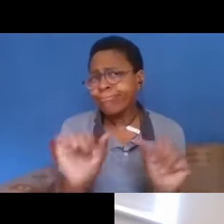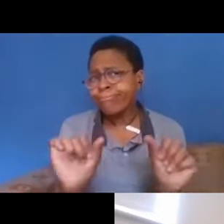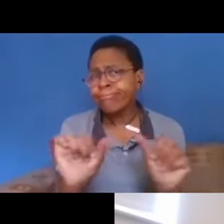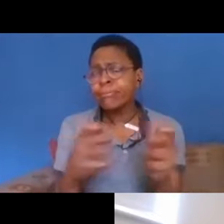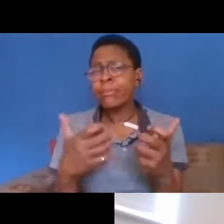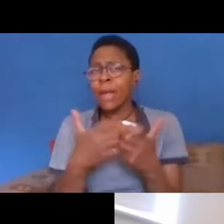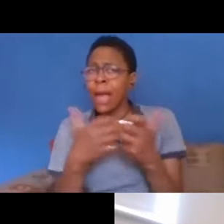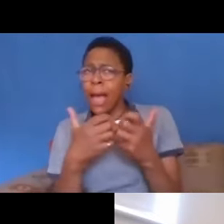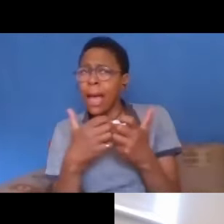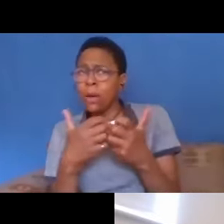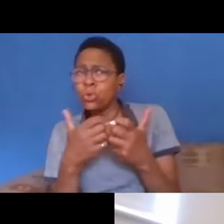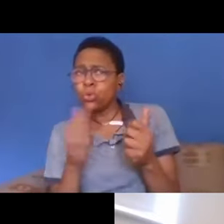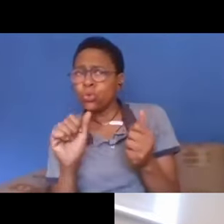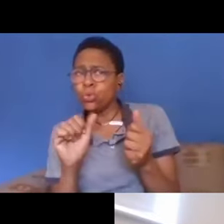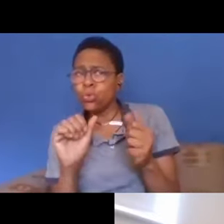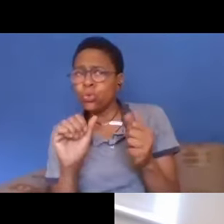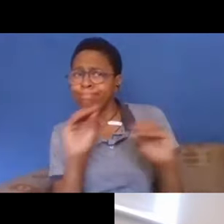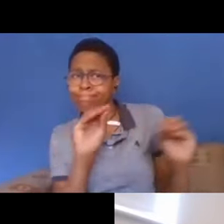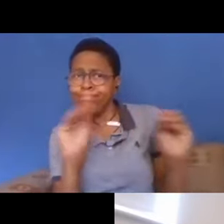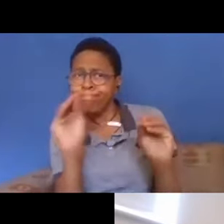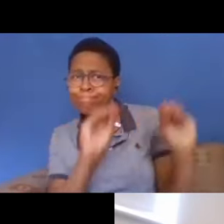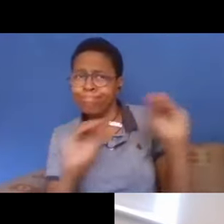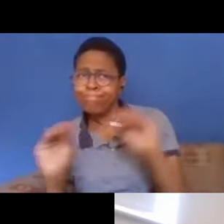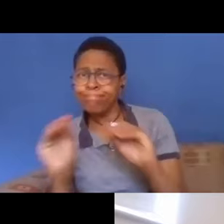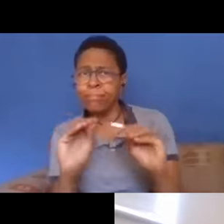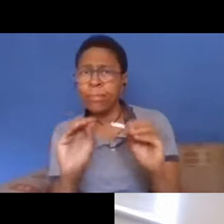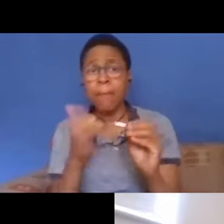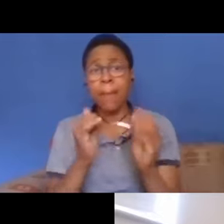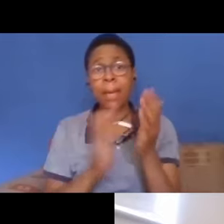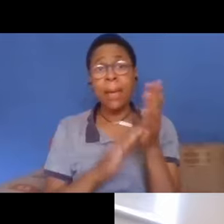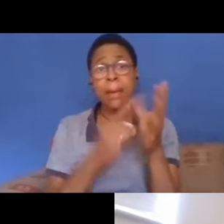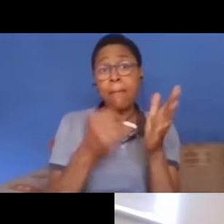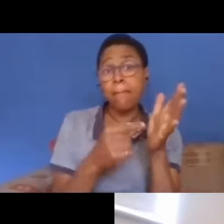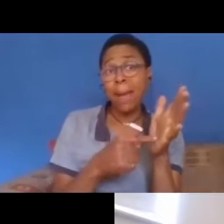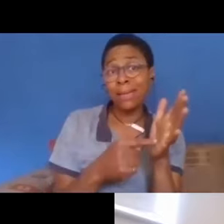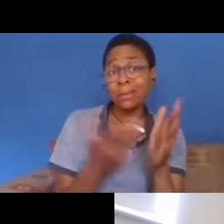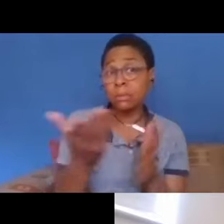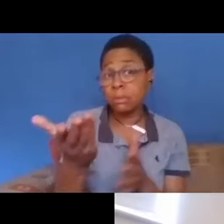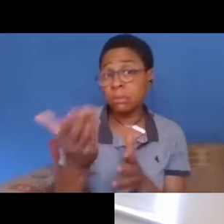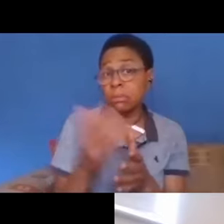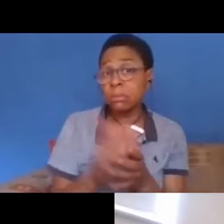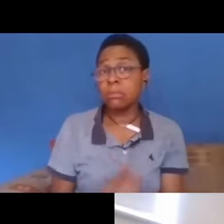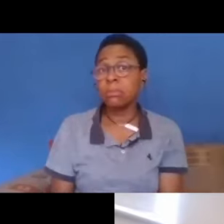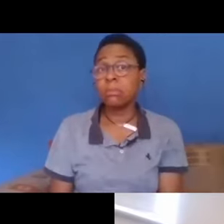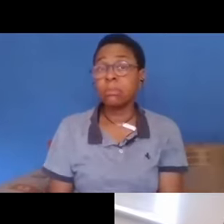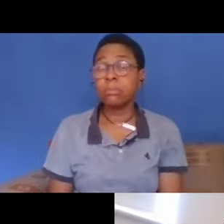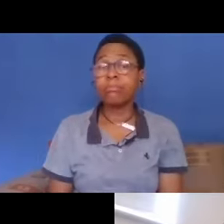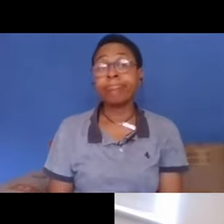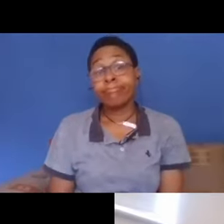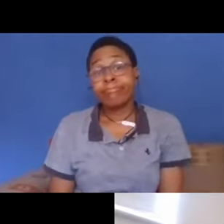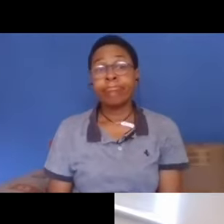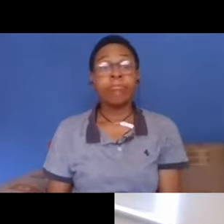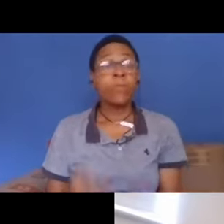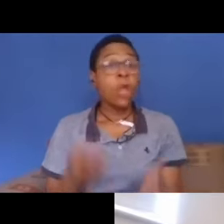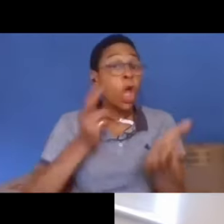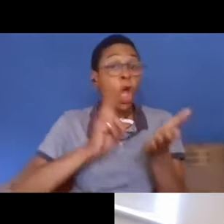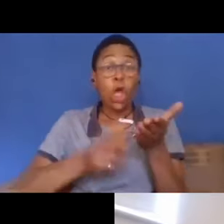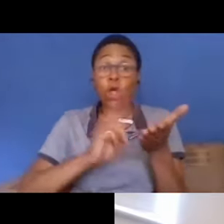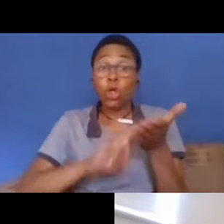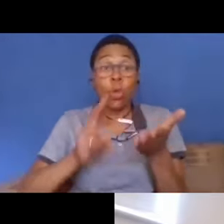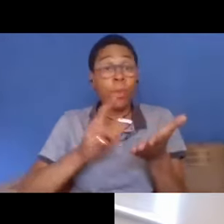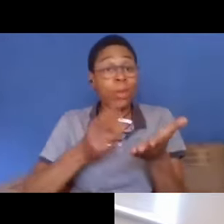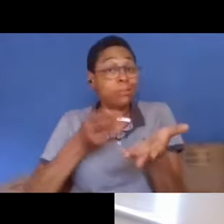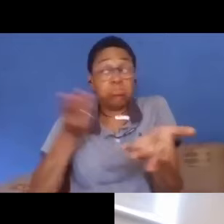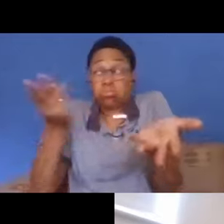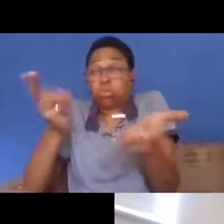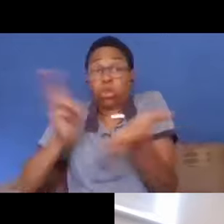non-professional participants? What's the thinking on that? A human is a human, and so it doesn't really matter if you're a